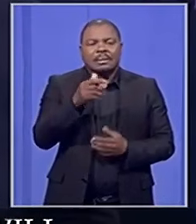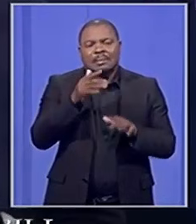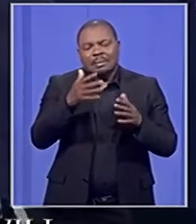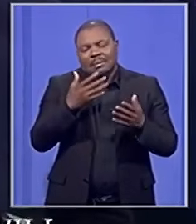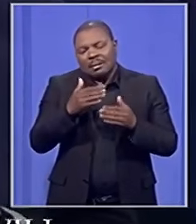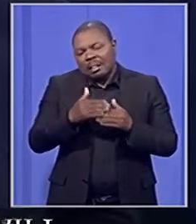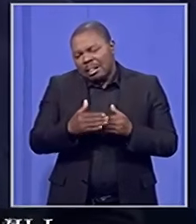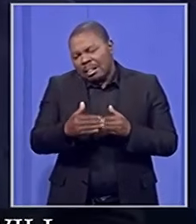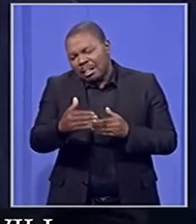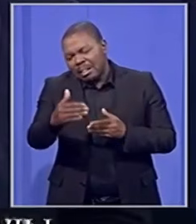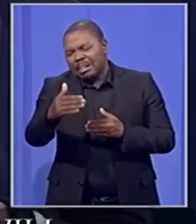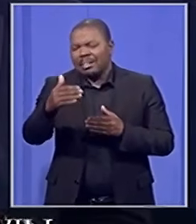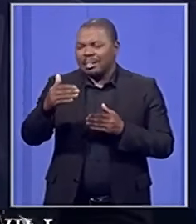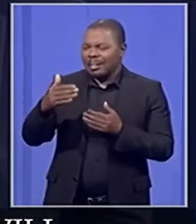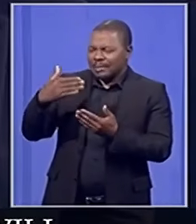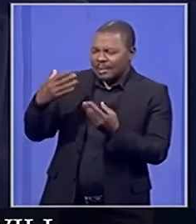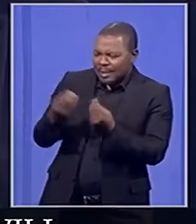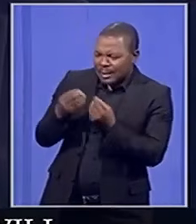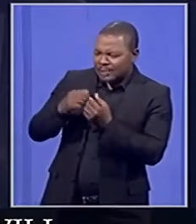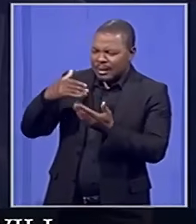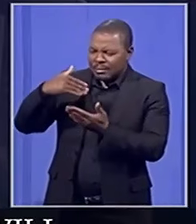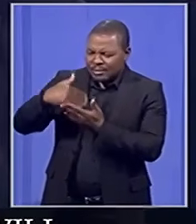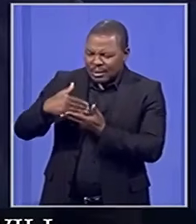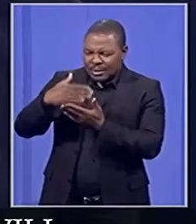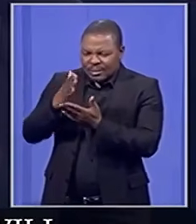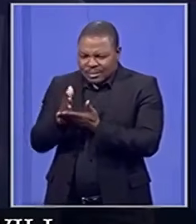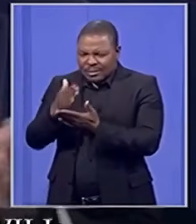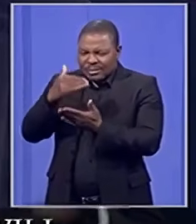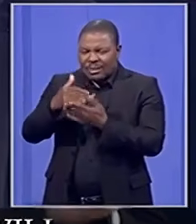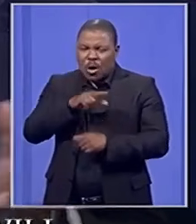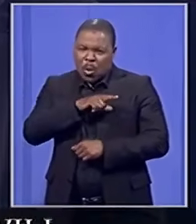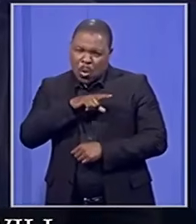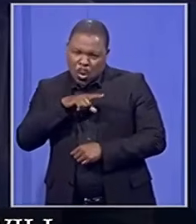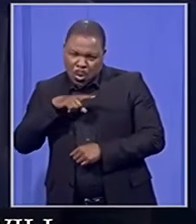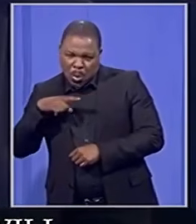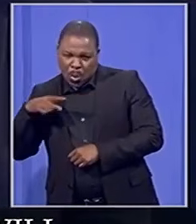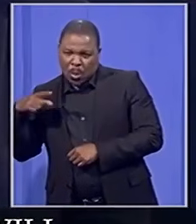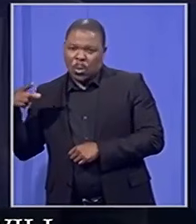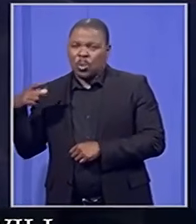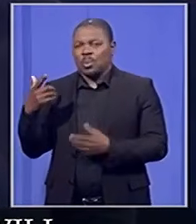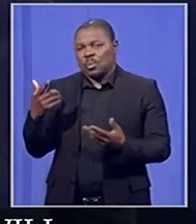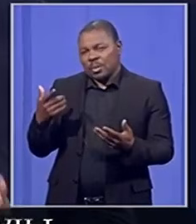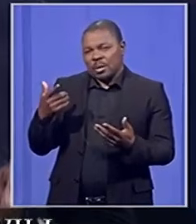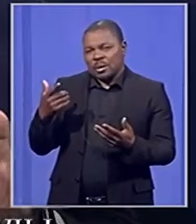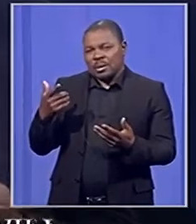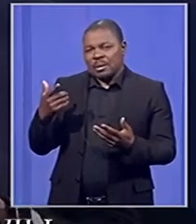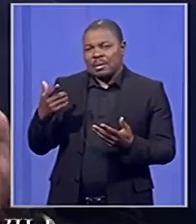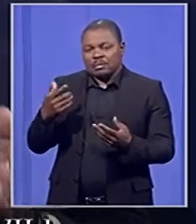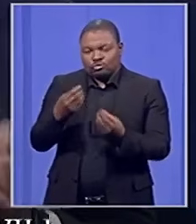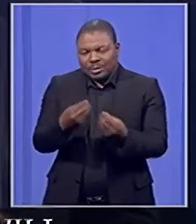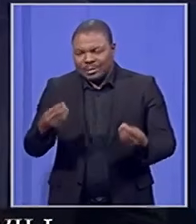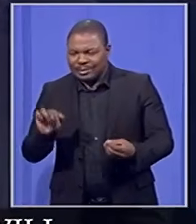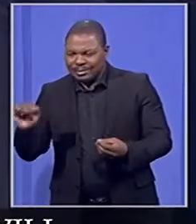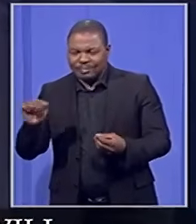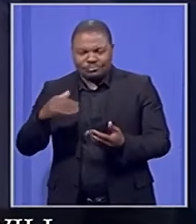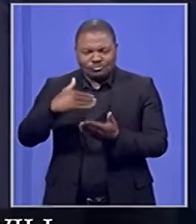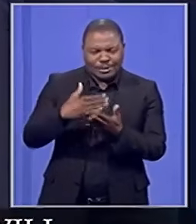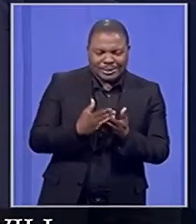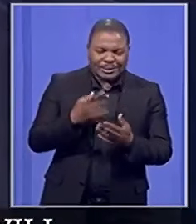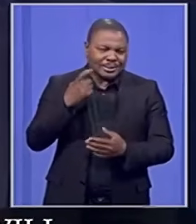hore mafa a mofu a be a distributwa a iswa ho bana be leng hore ba setse tlametse